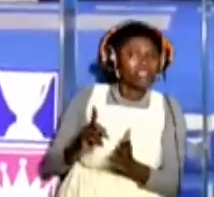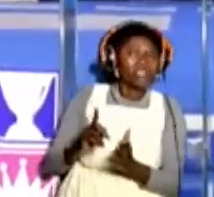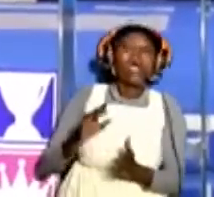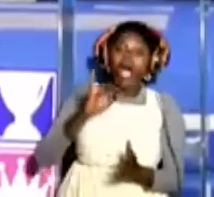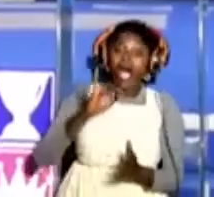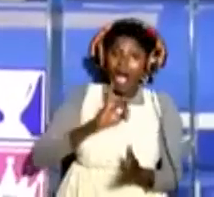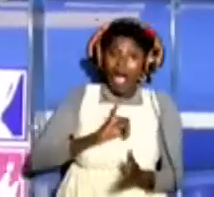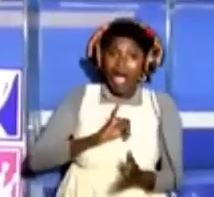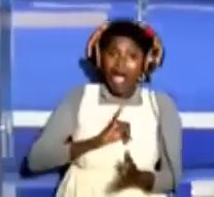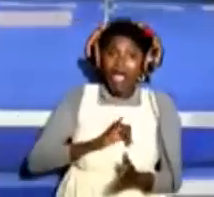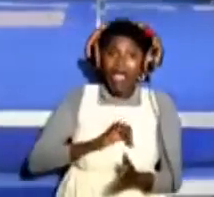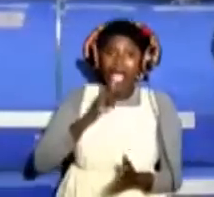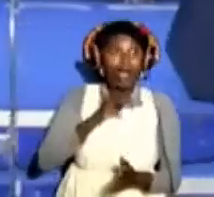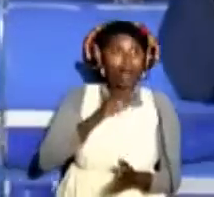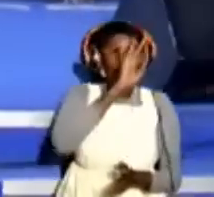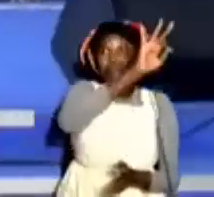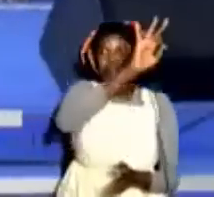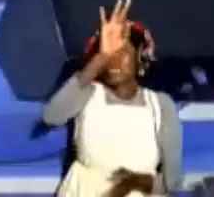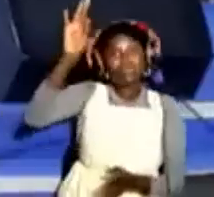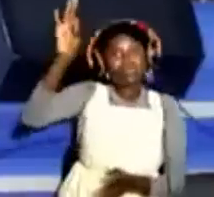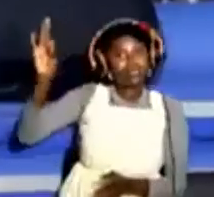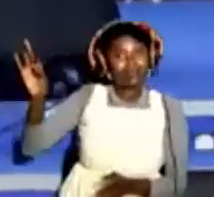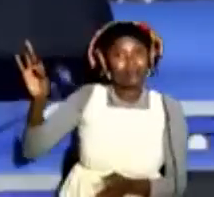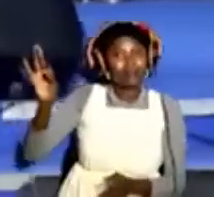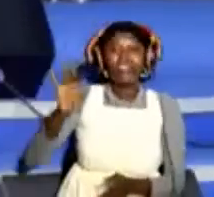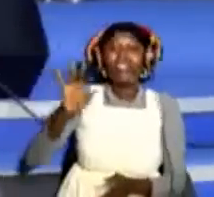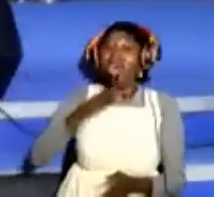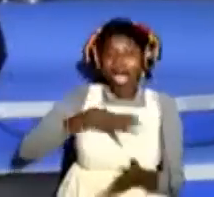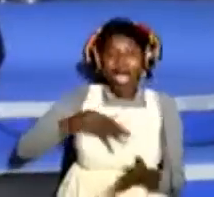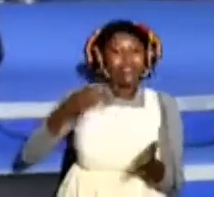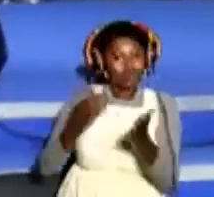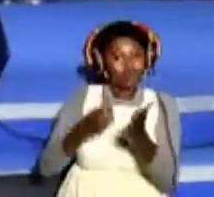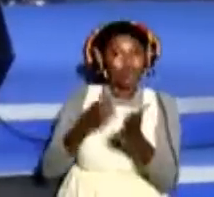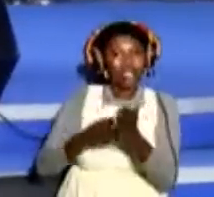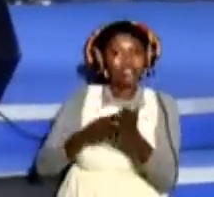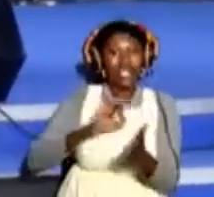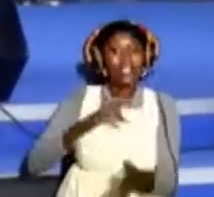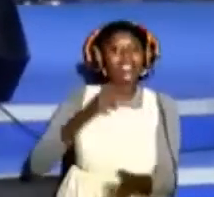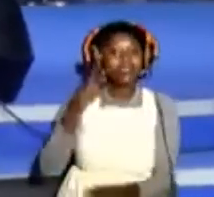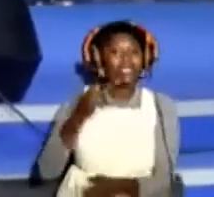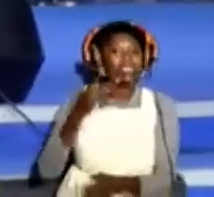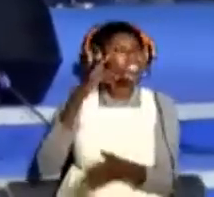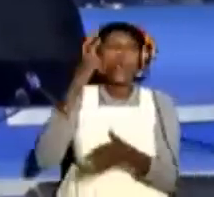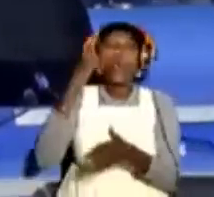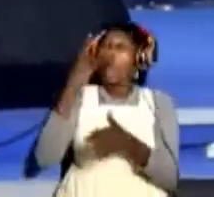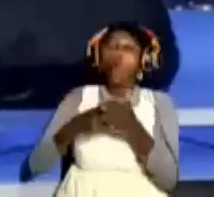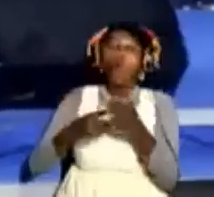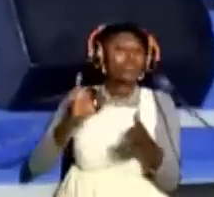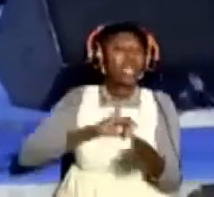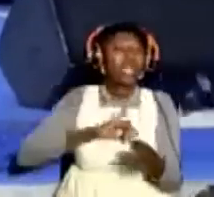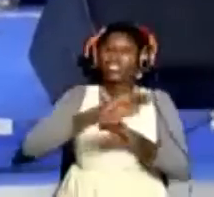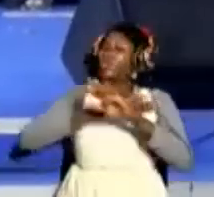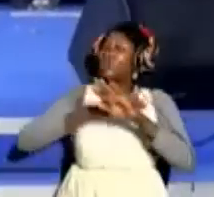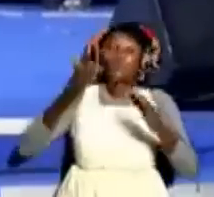I have gone here and there preaching, and sometimes I've seen what my eyes don't intend to